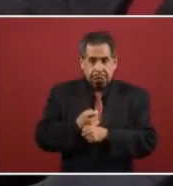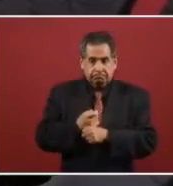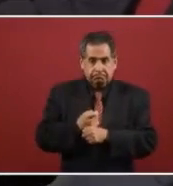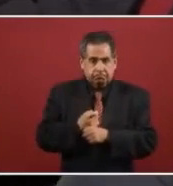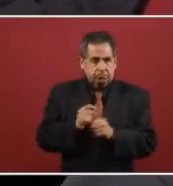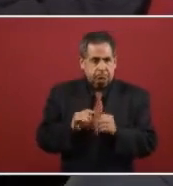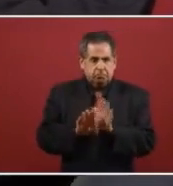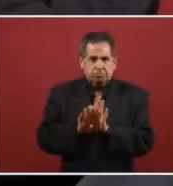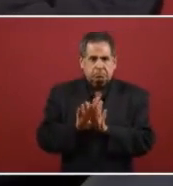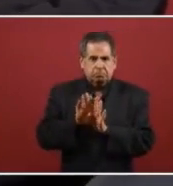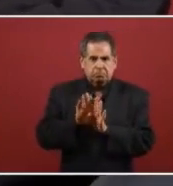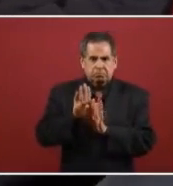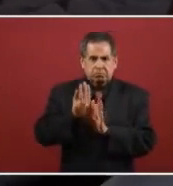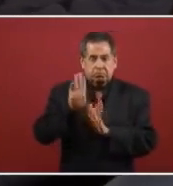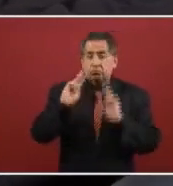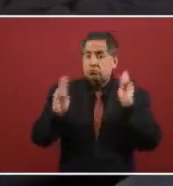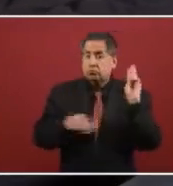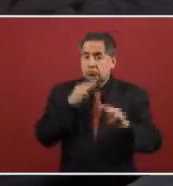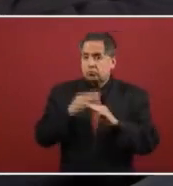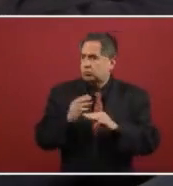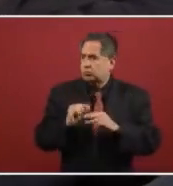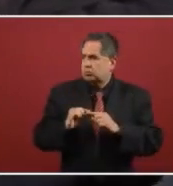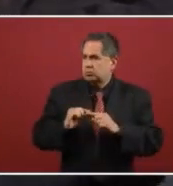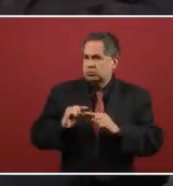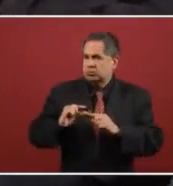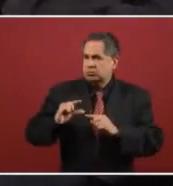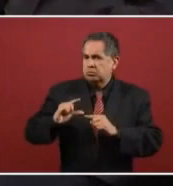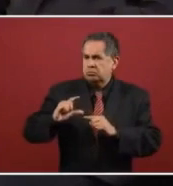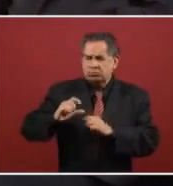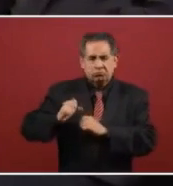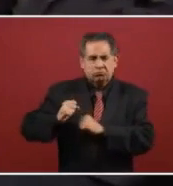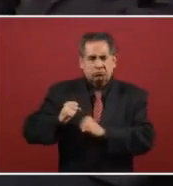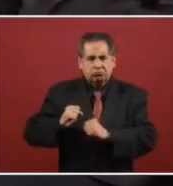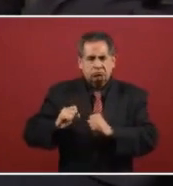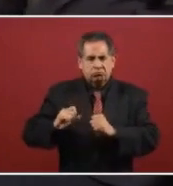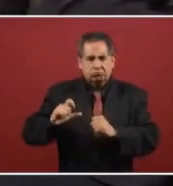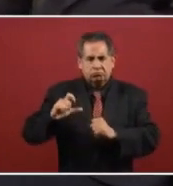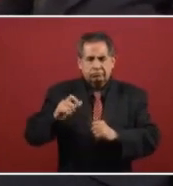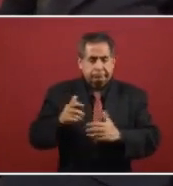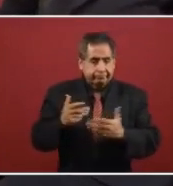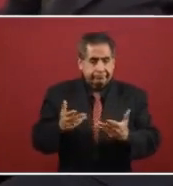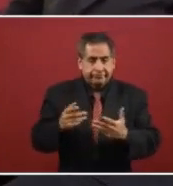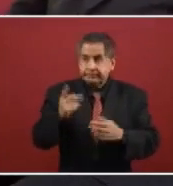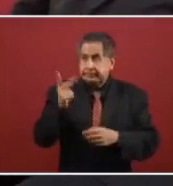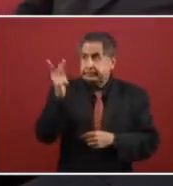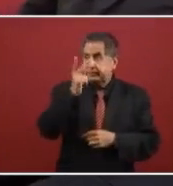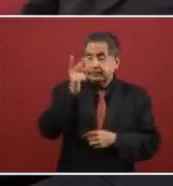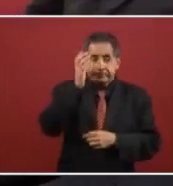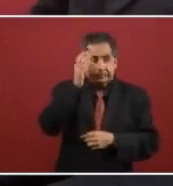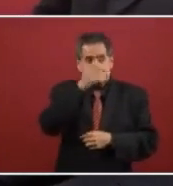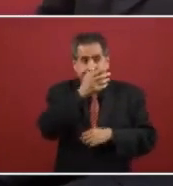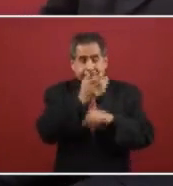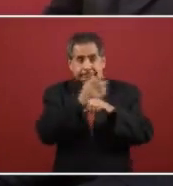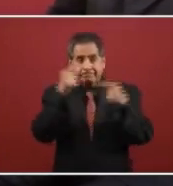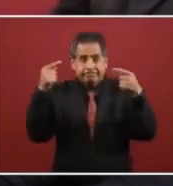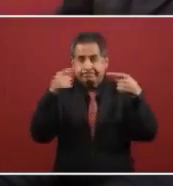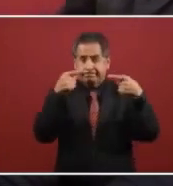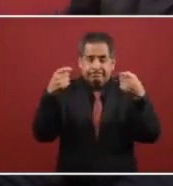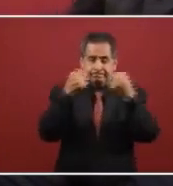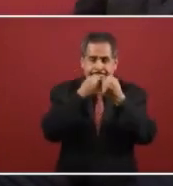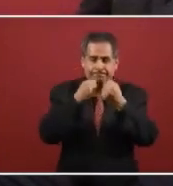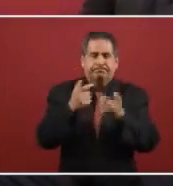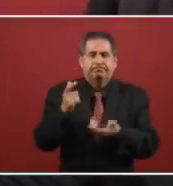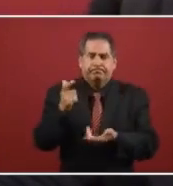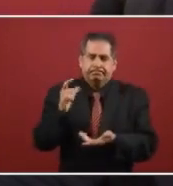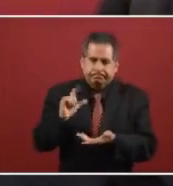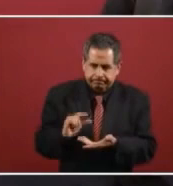apreciación de nuestra moneda en el mundo. we were the highest in appreciation of our country. But with this, Bajaron now they